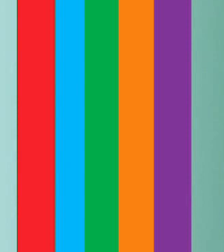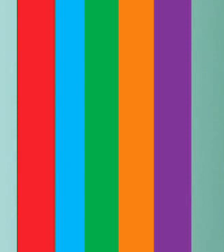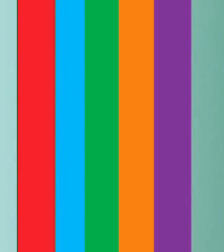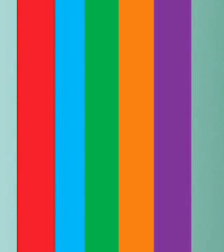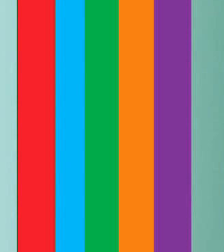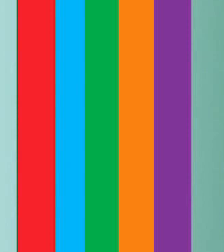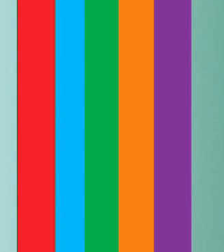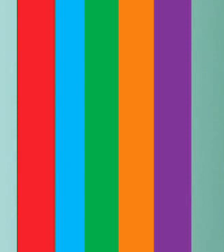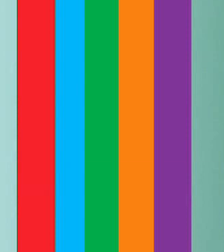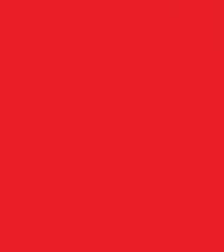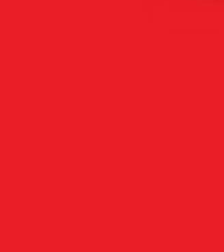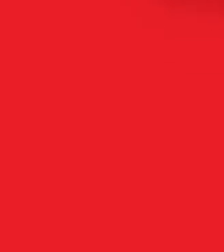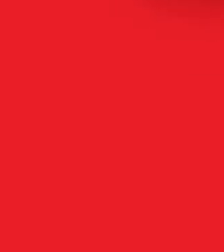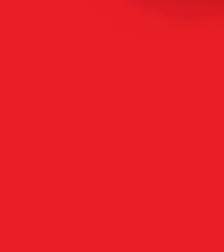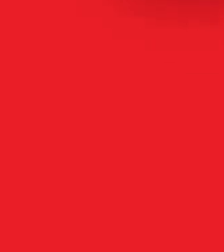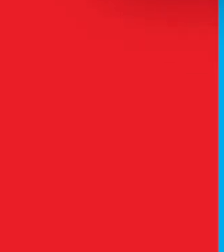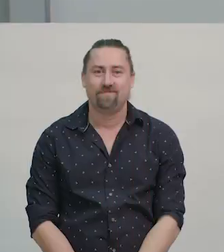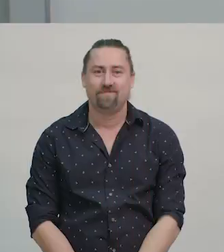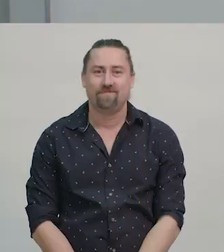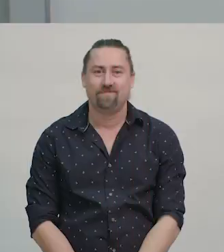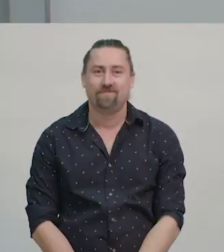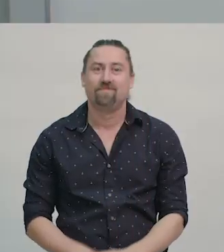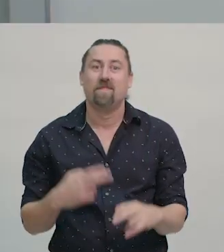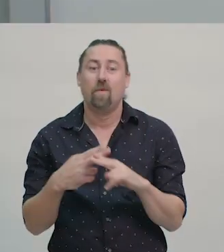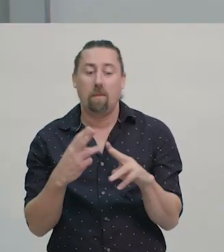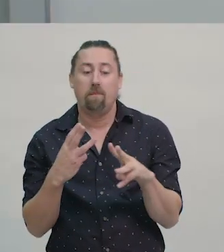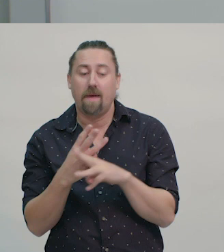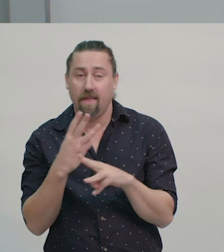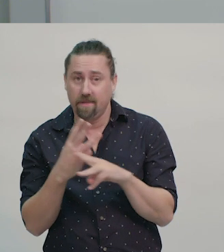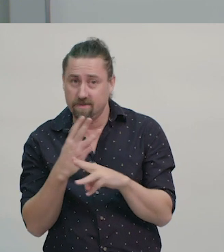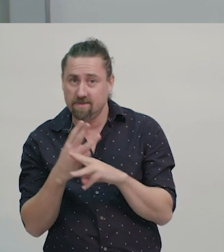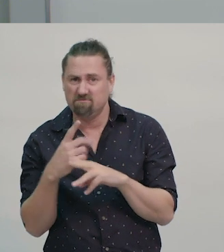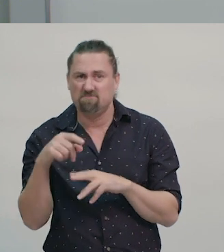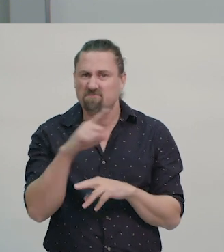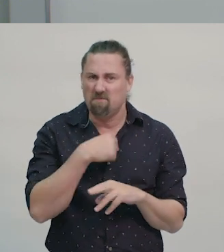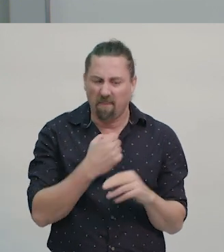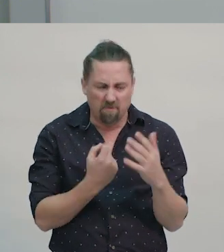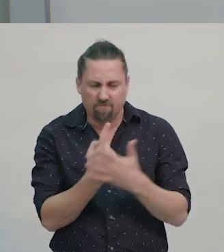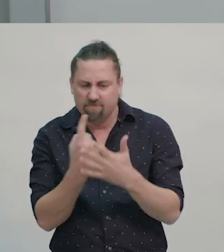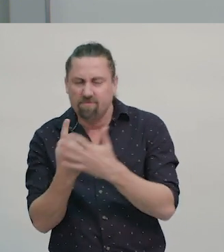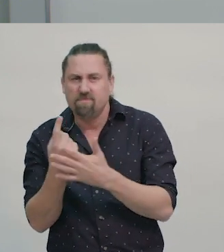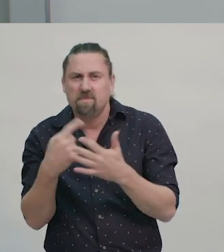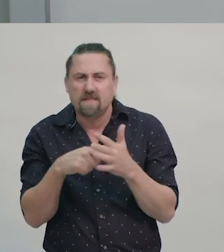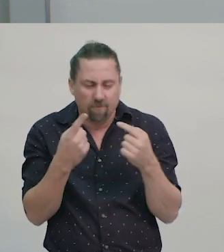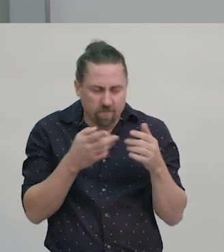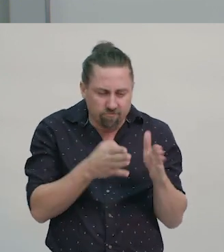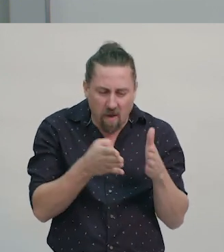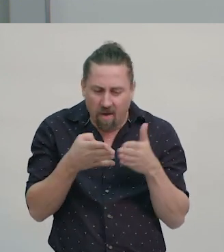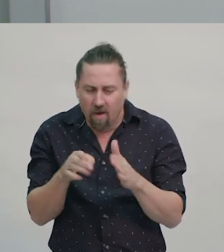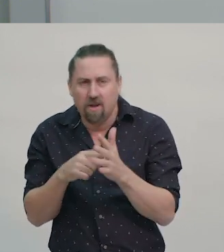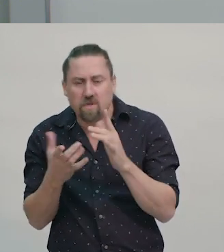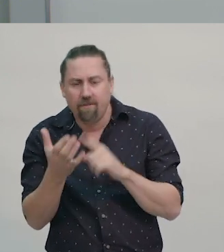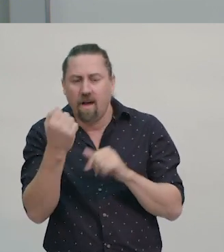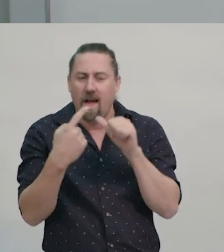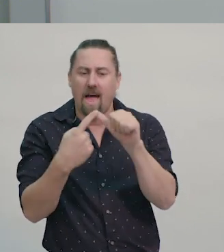applying multiplication strategies. In mathematics and our everyday lives, there are many strategies we could use